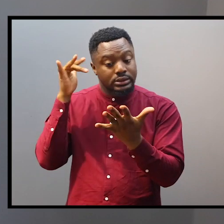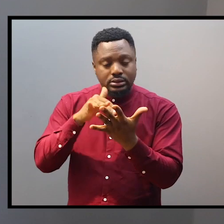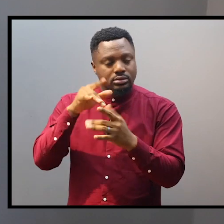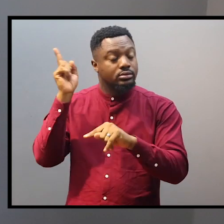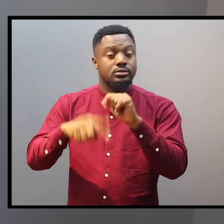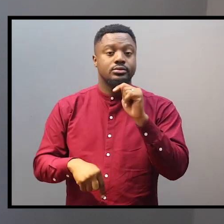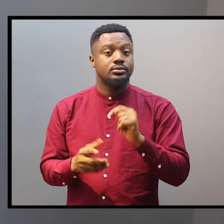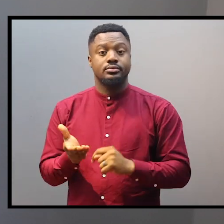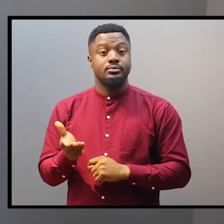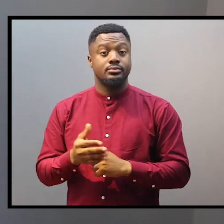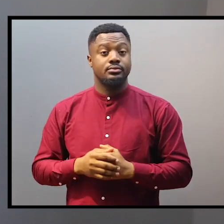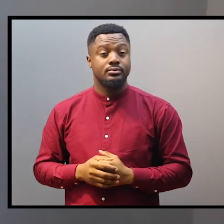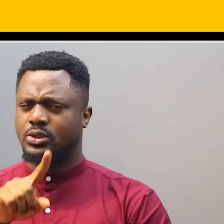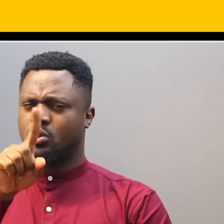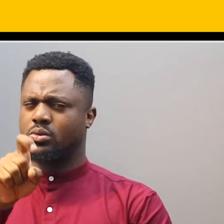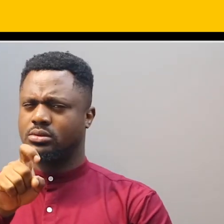skills.